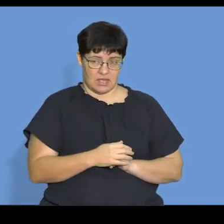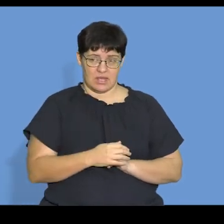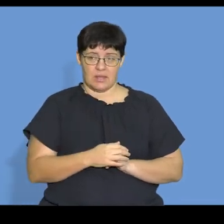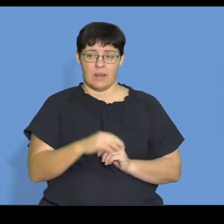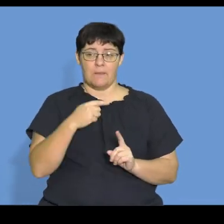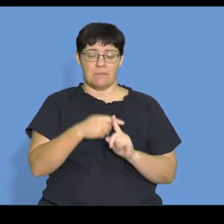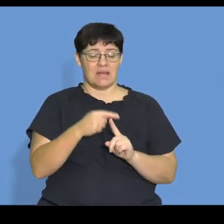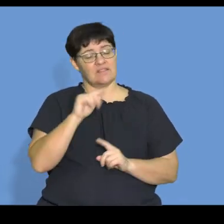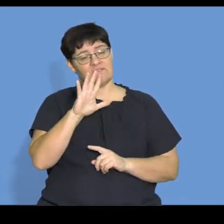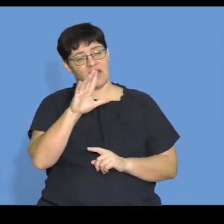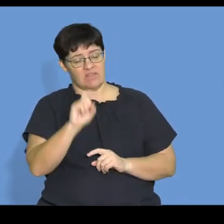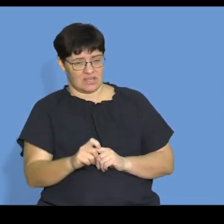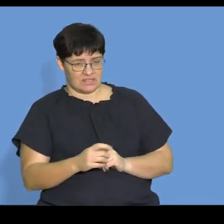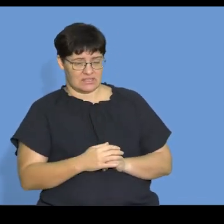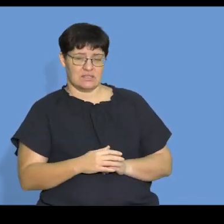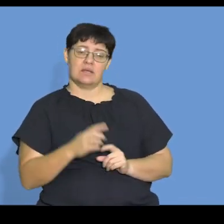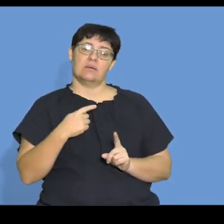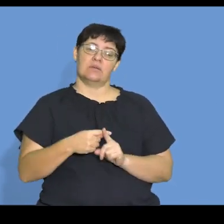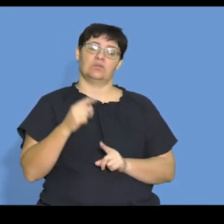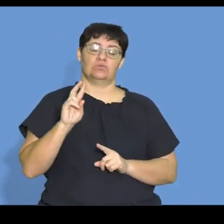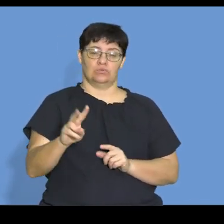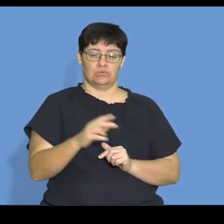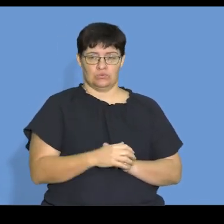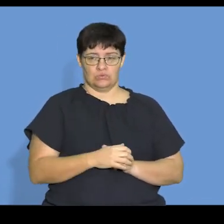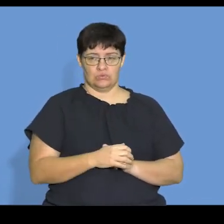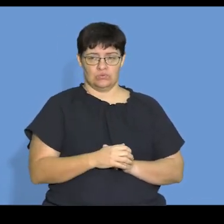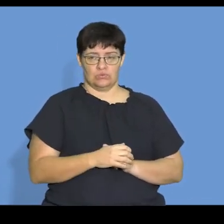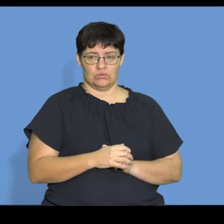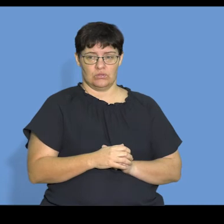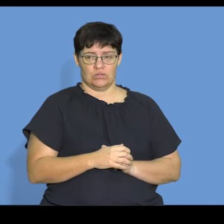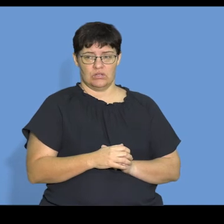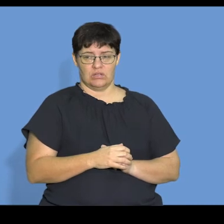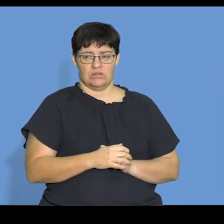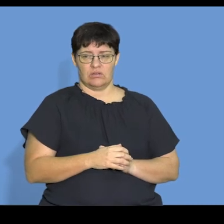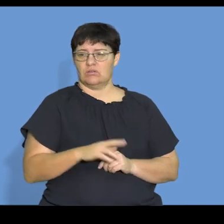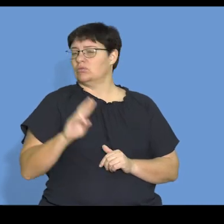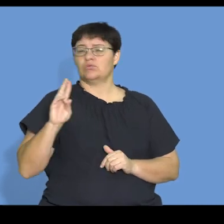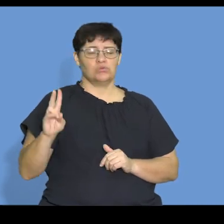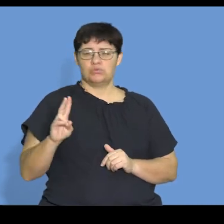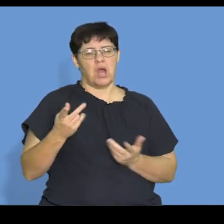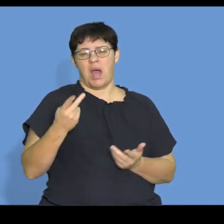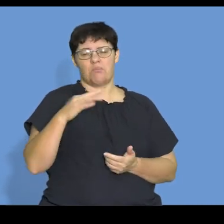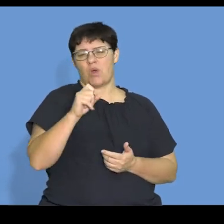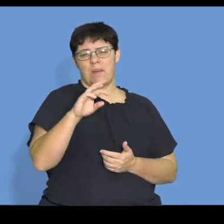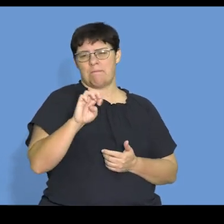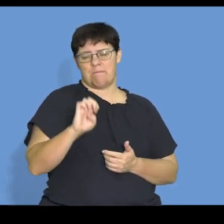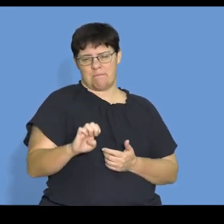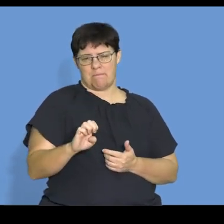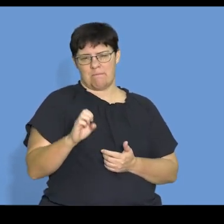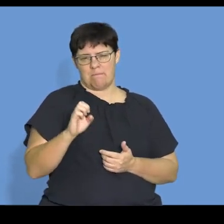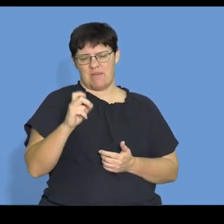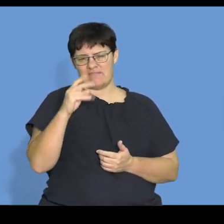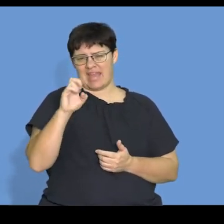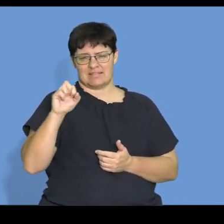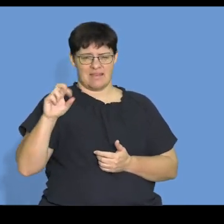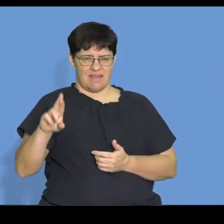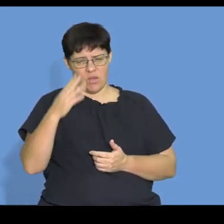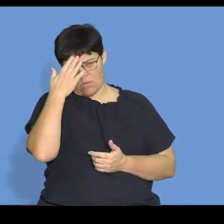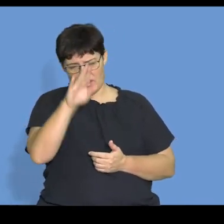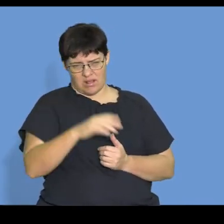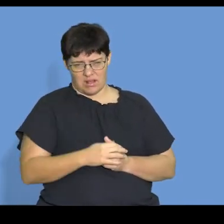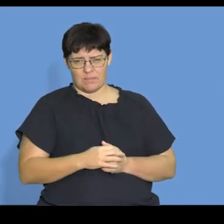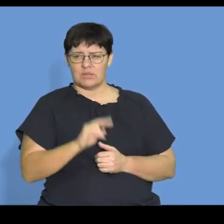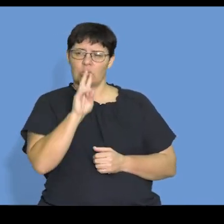plus 5x plus 2. 2 is just a prime factor, right? You know that. So it has 2 and